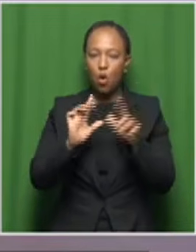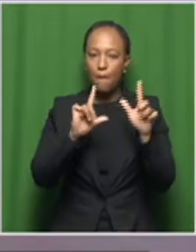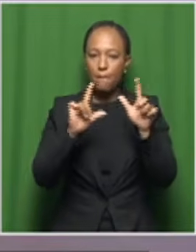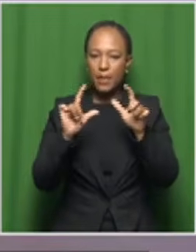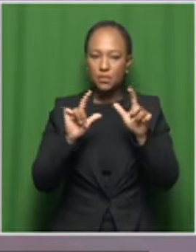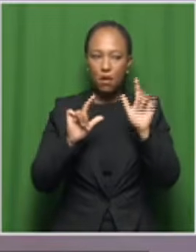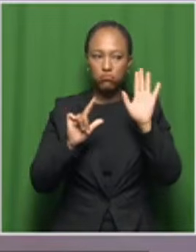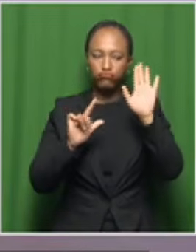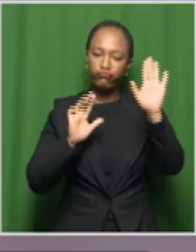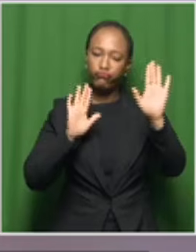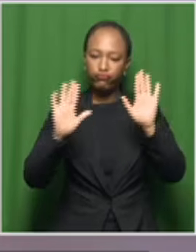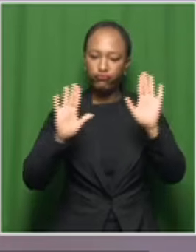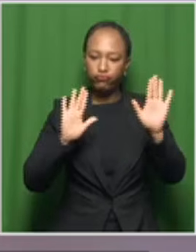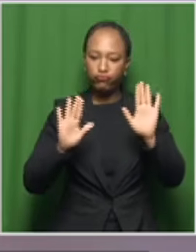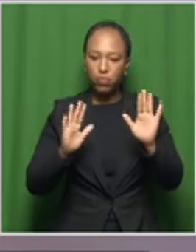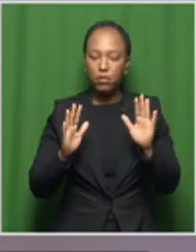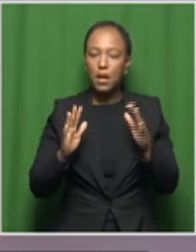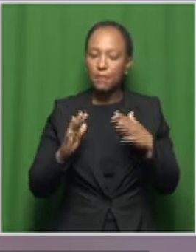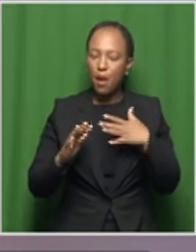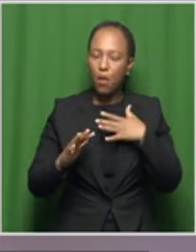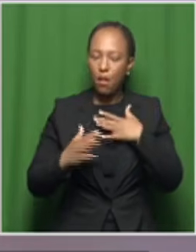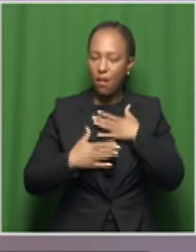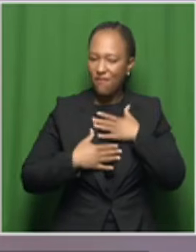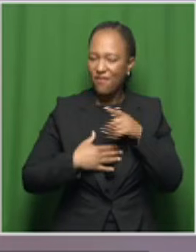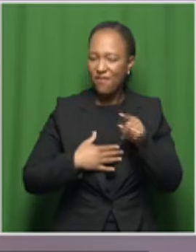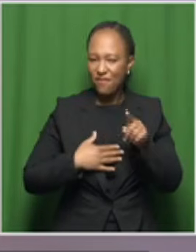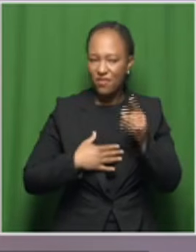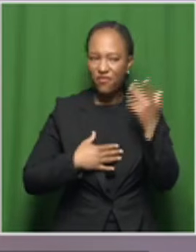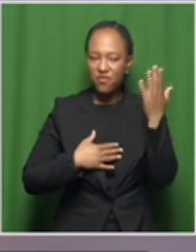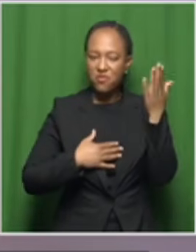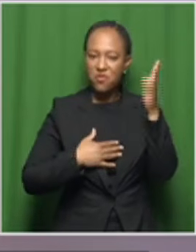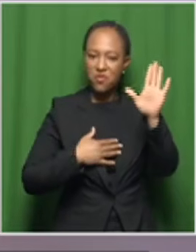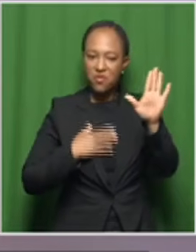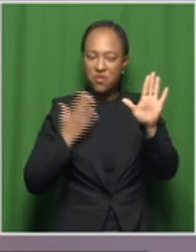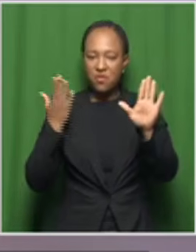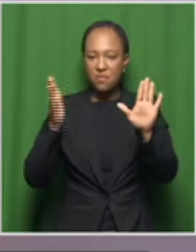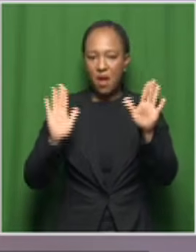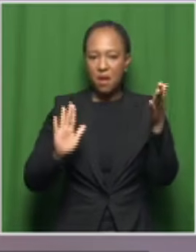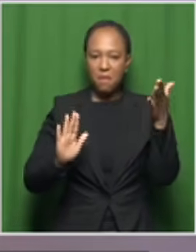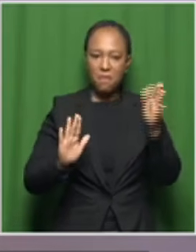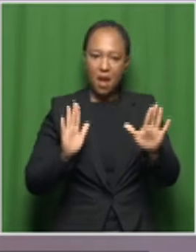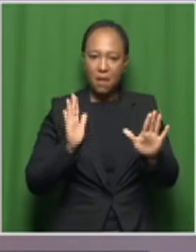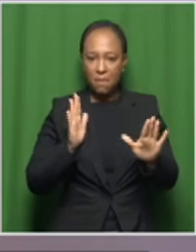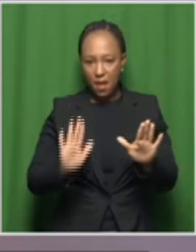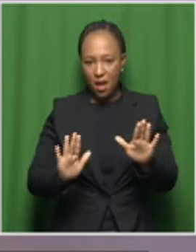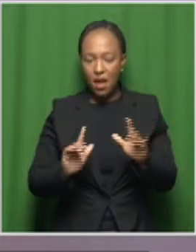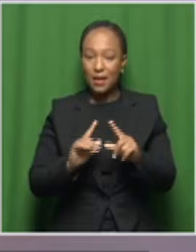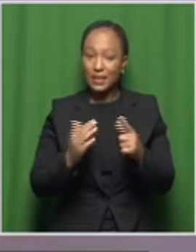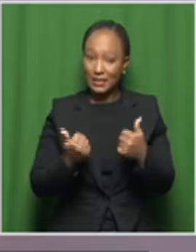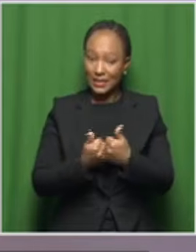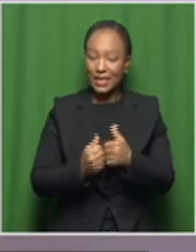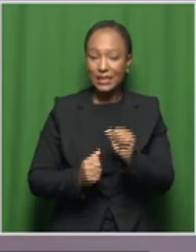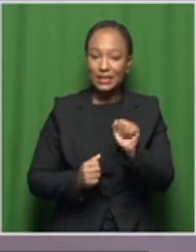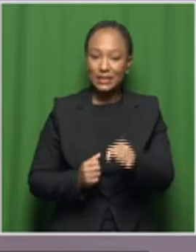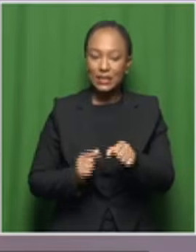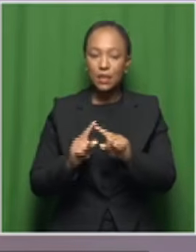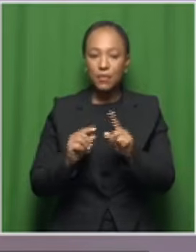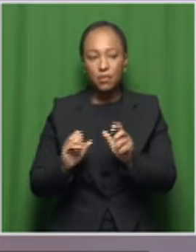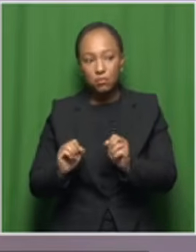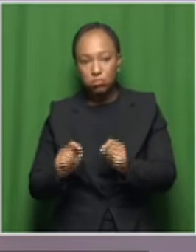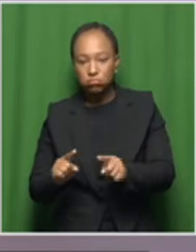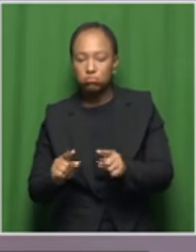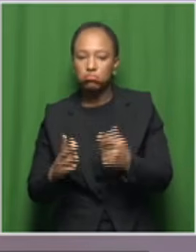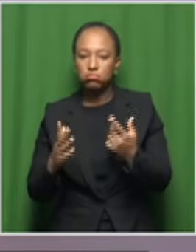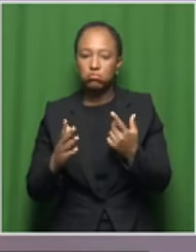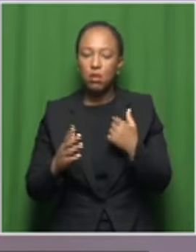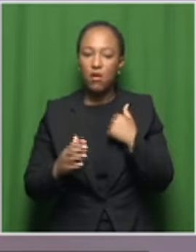that. I think exhibiting is a challenge on its own, but I believe that creating opportunities for yourself